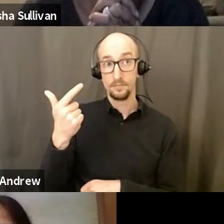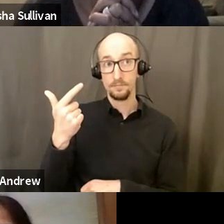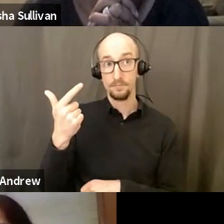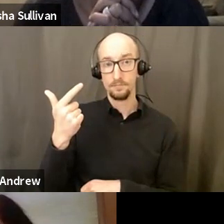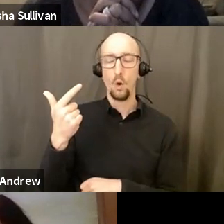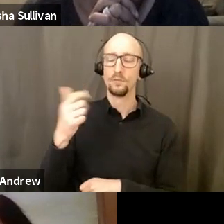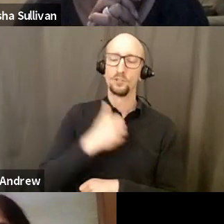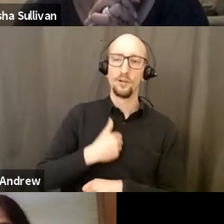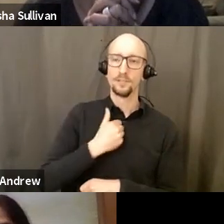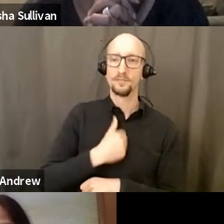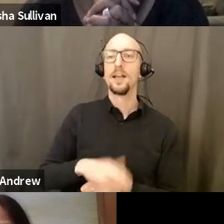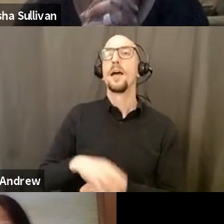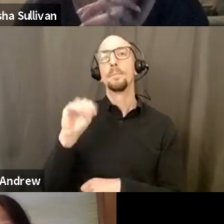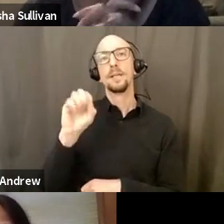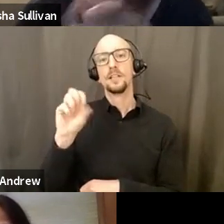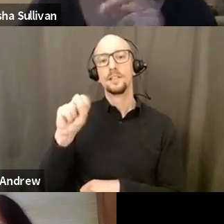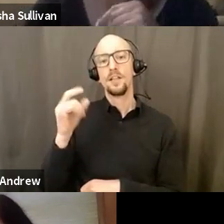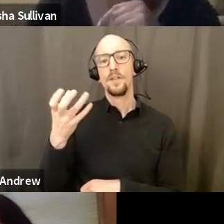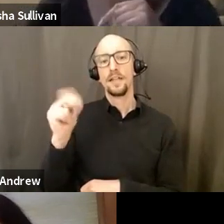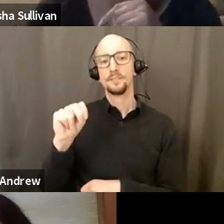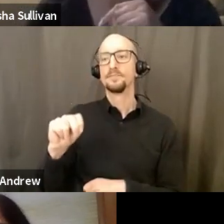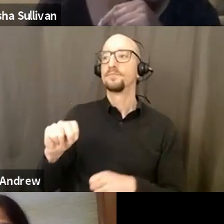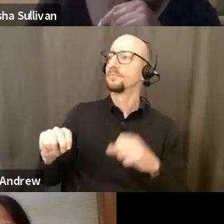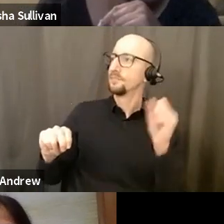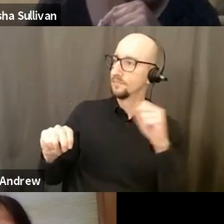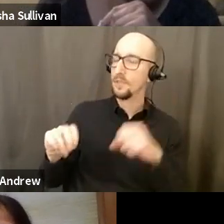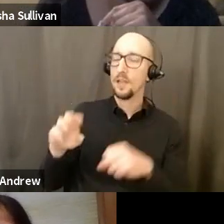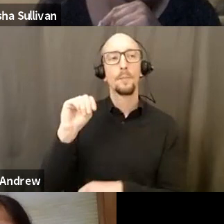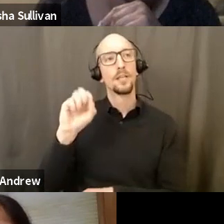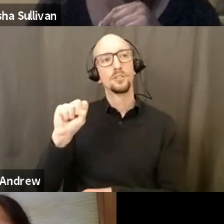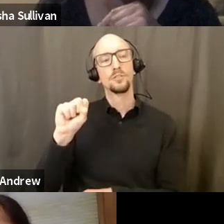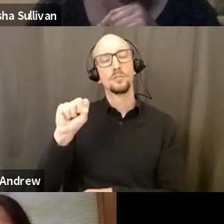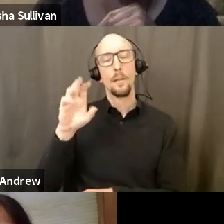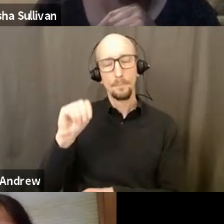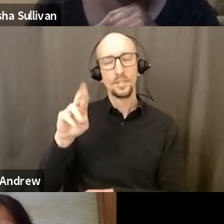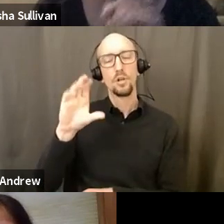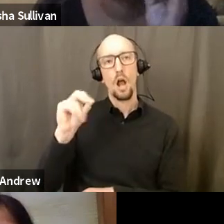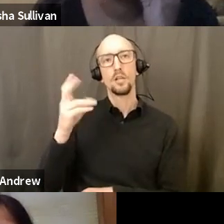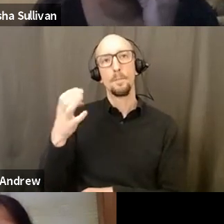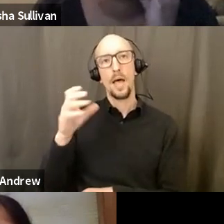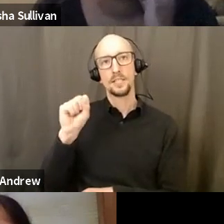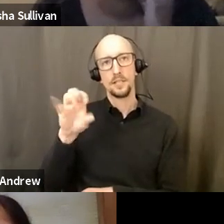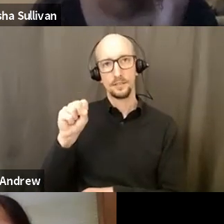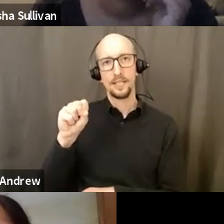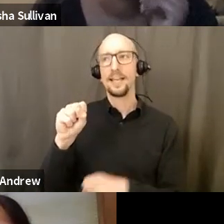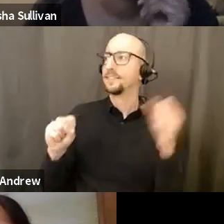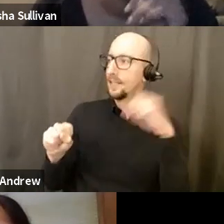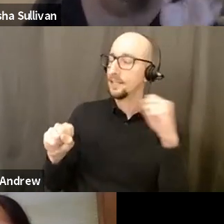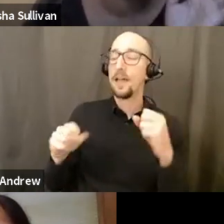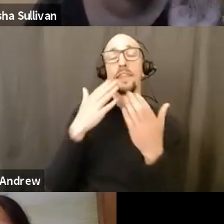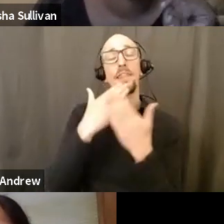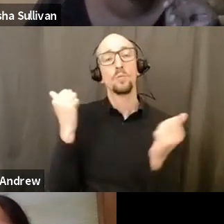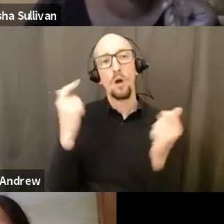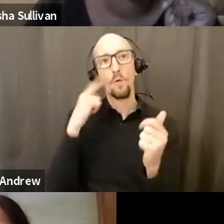Oh, sorry. Ms. Sullivan Aye. and Mr. Contreras. All right. Thank you all for